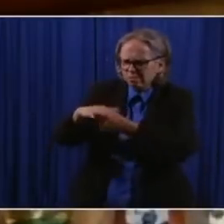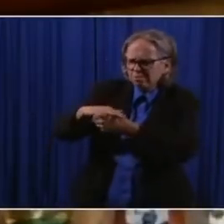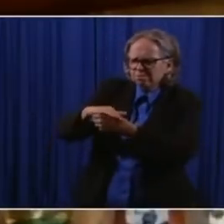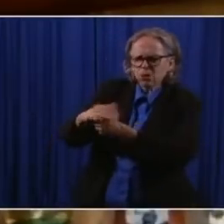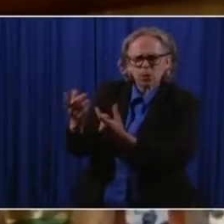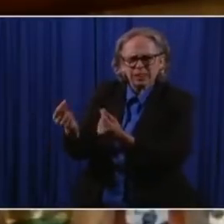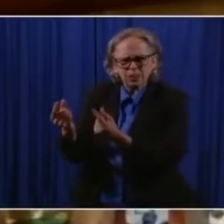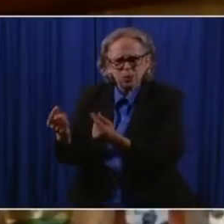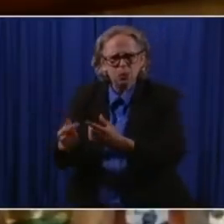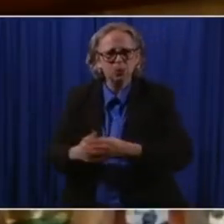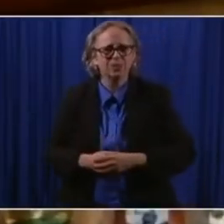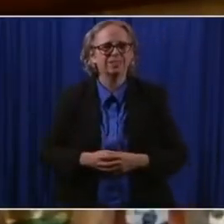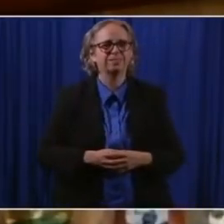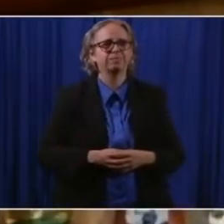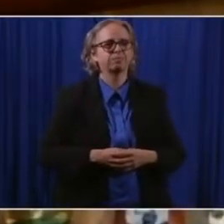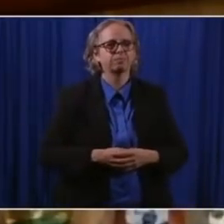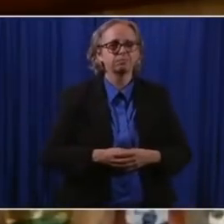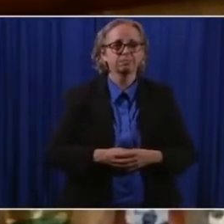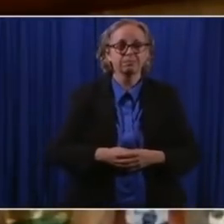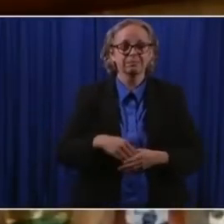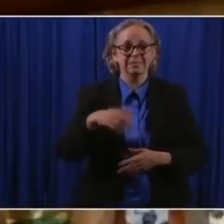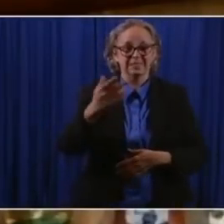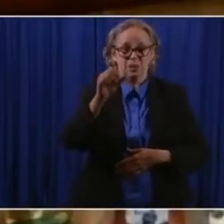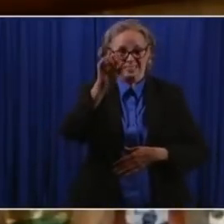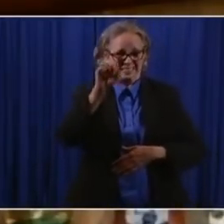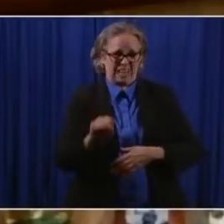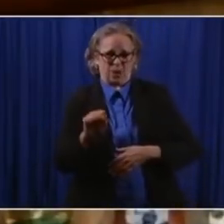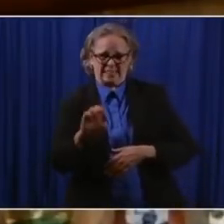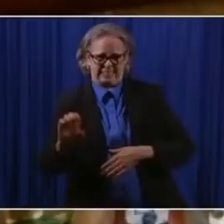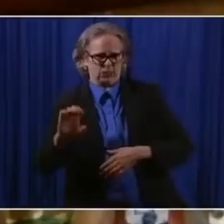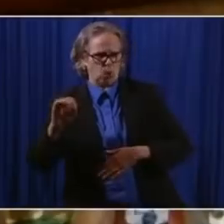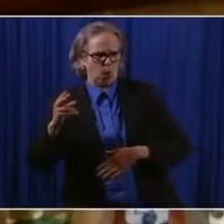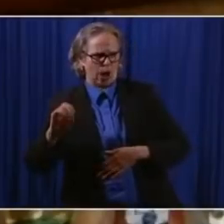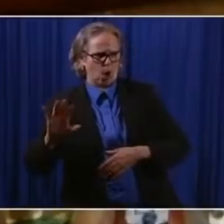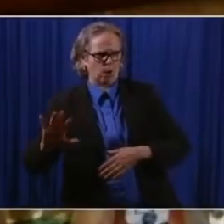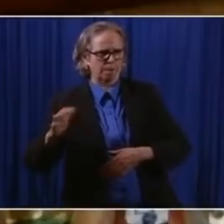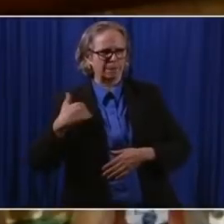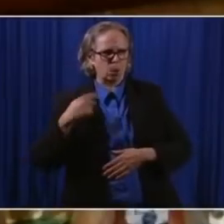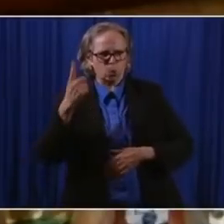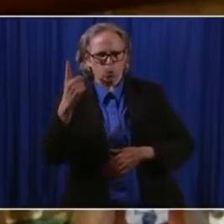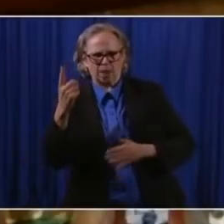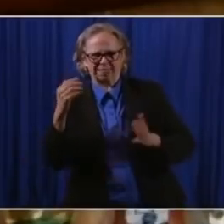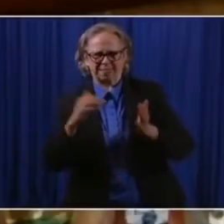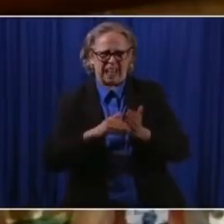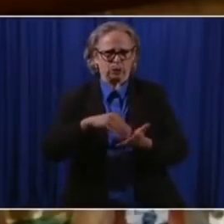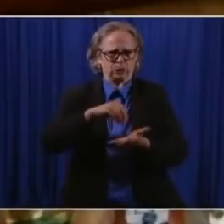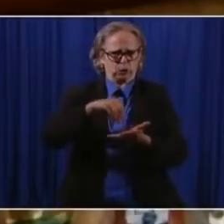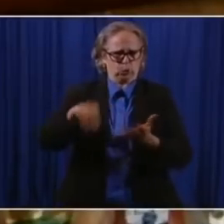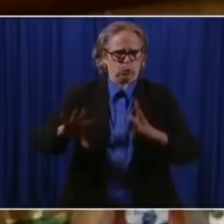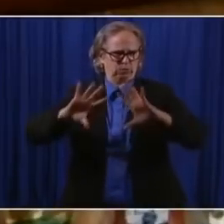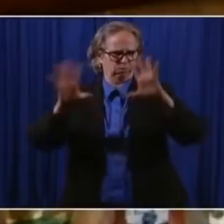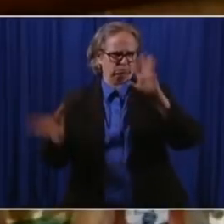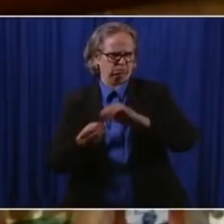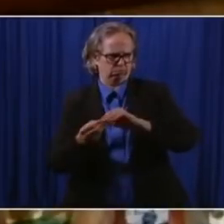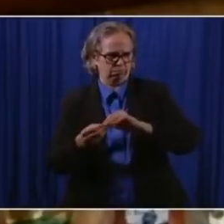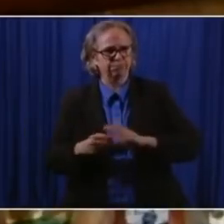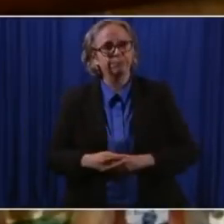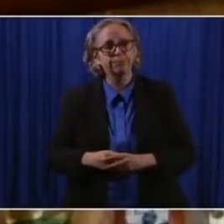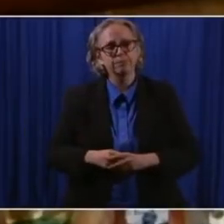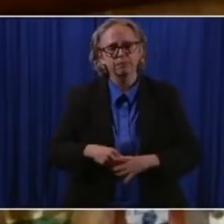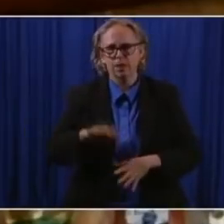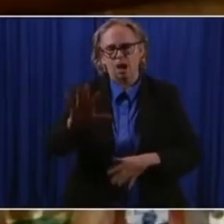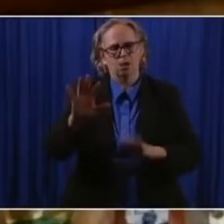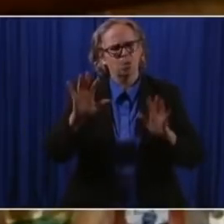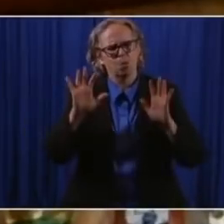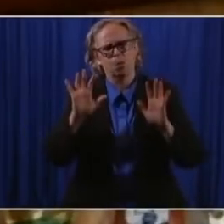about 1,000 students in Southeast Ohio. A really great community, a nice mixture of folks, and